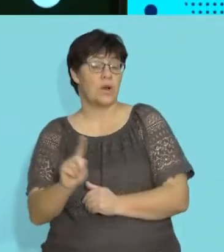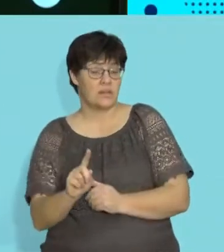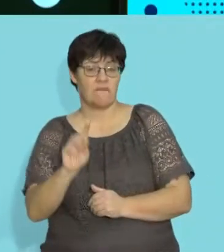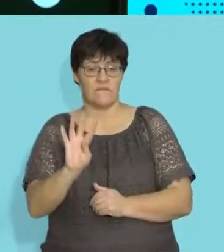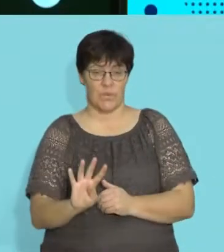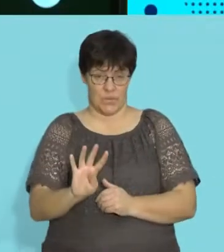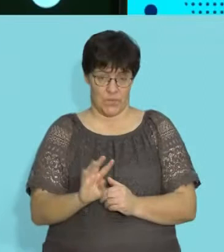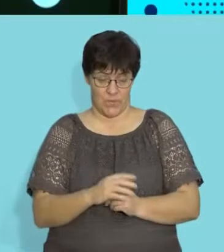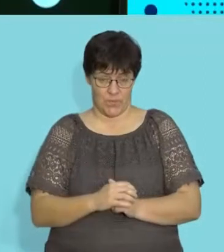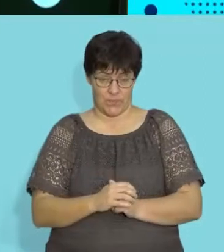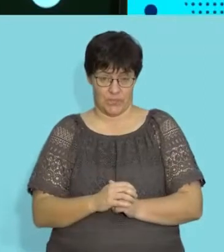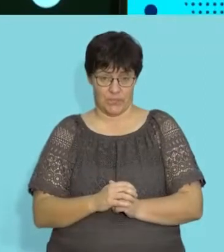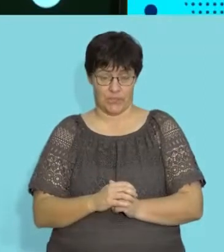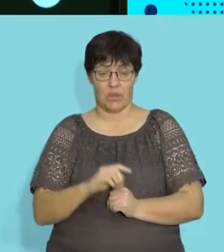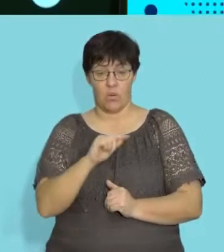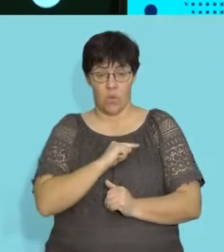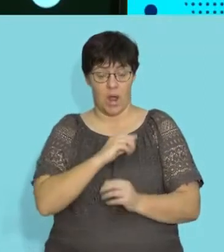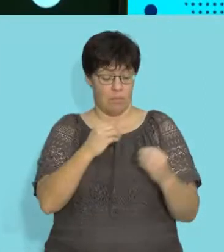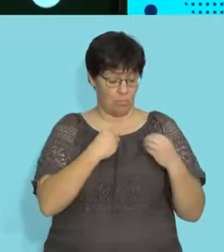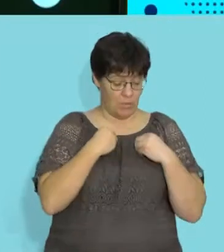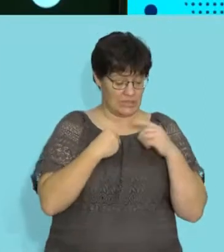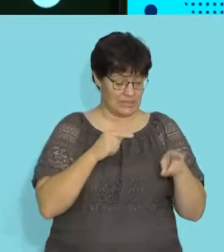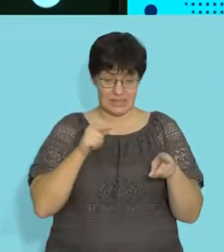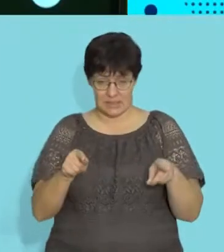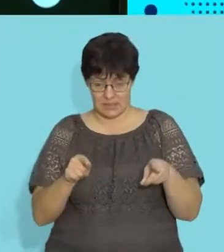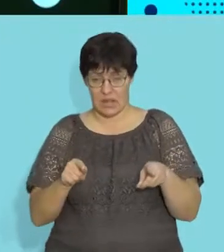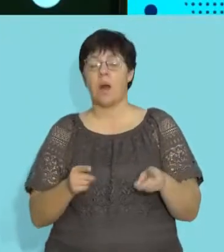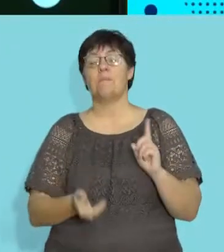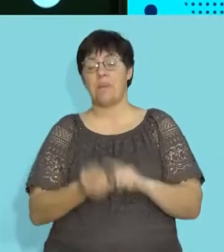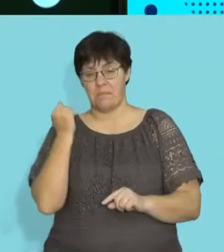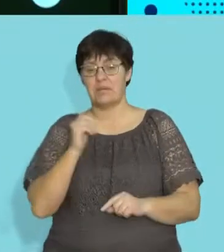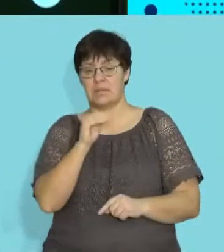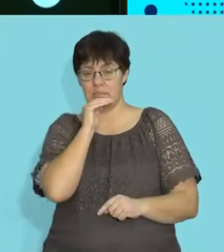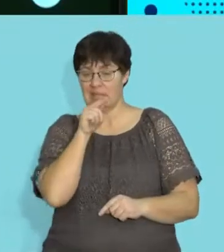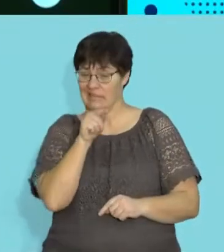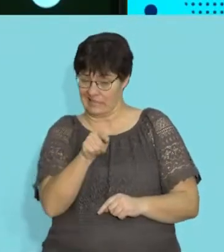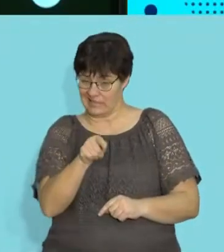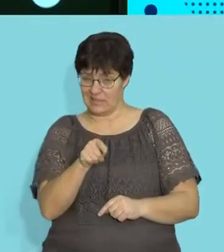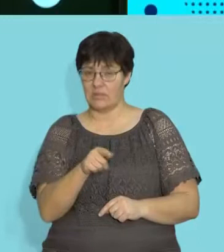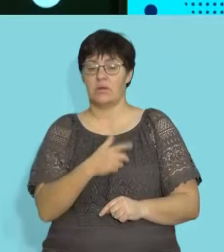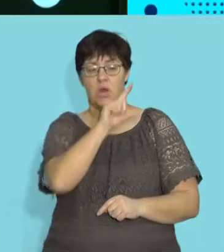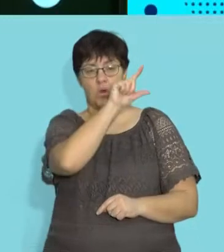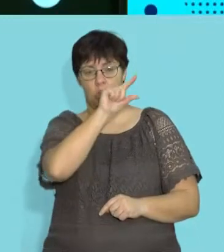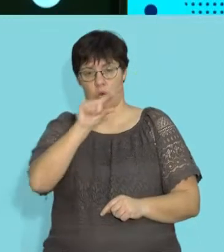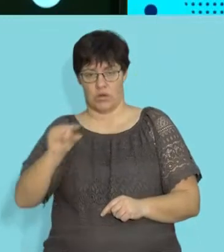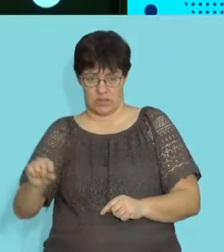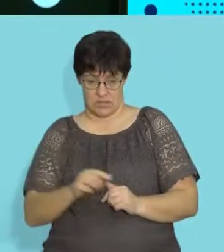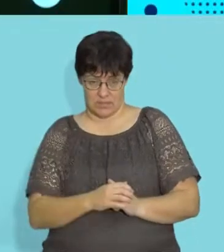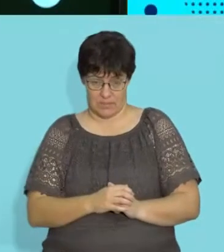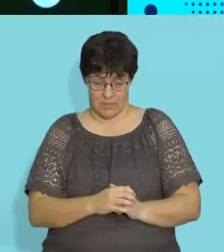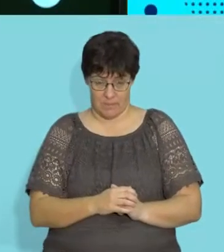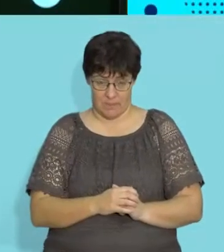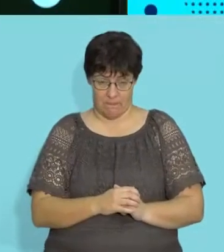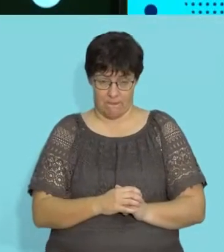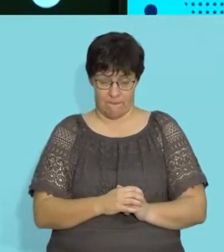and closer to 4. Because these two properties have been met, we can say that the series is